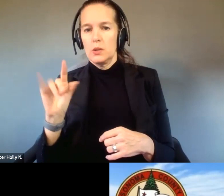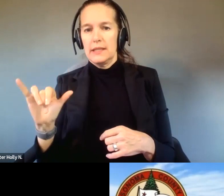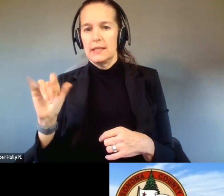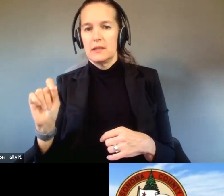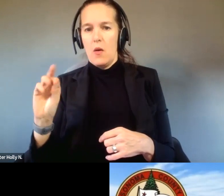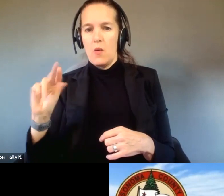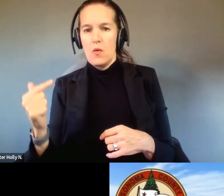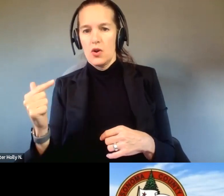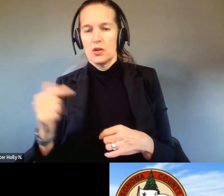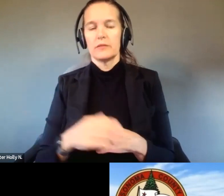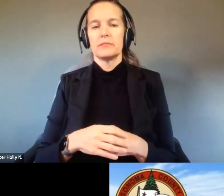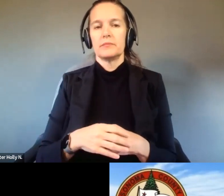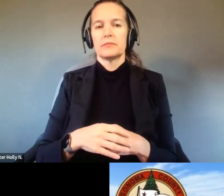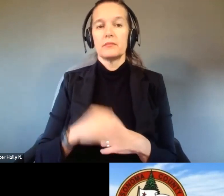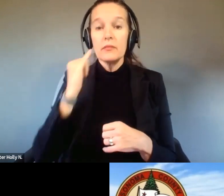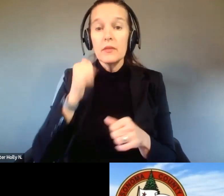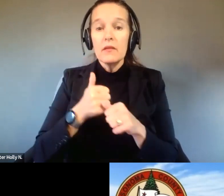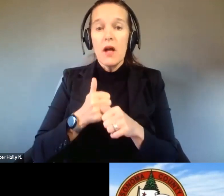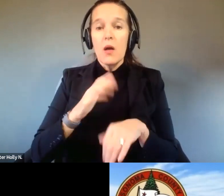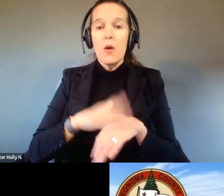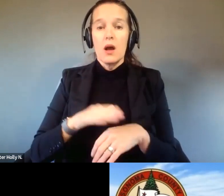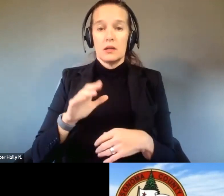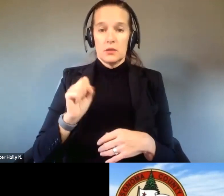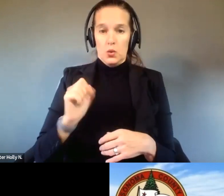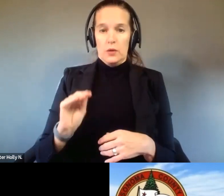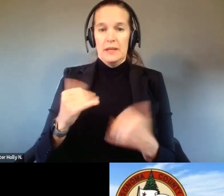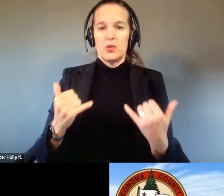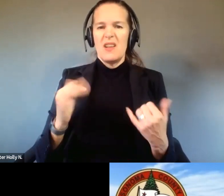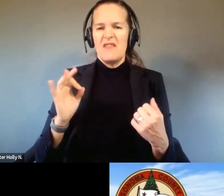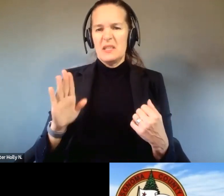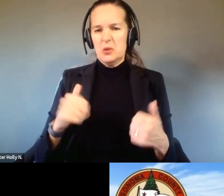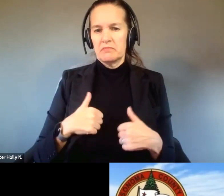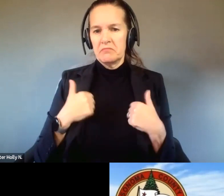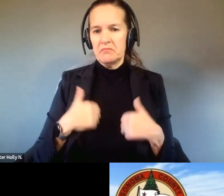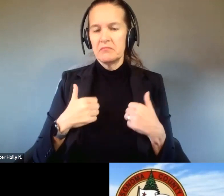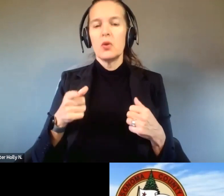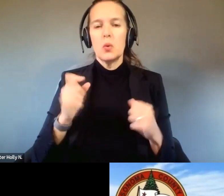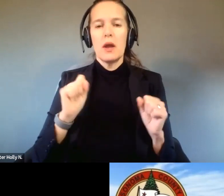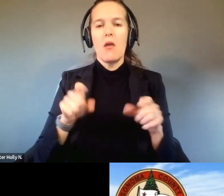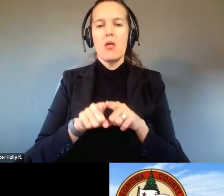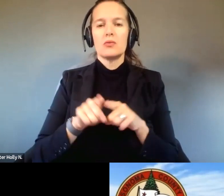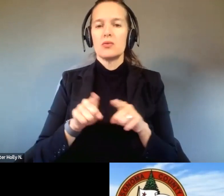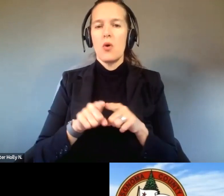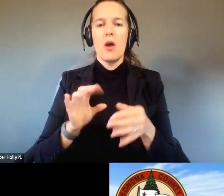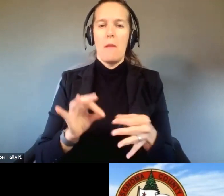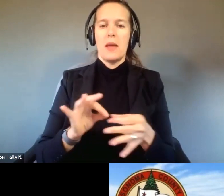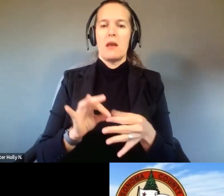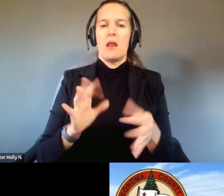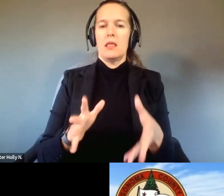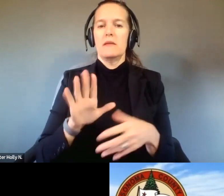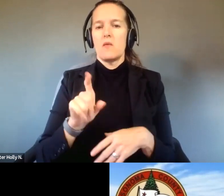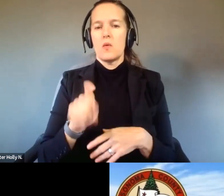sonoma-county.org. And if you're following us on social media where this is being streamed live, you also are invited to leave your question in the comments